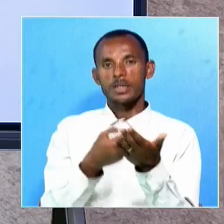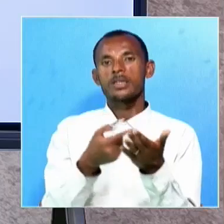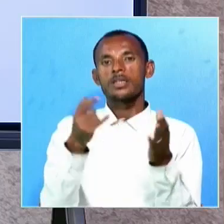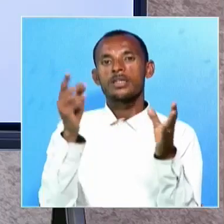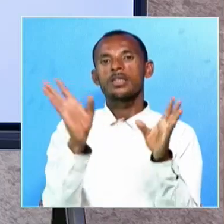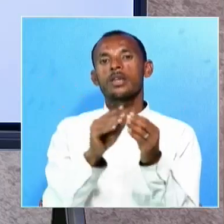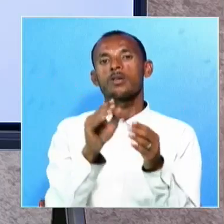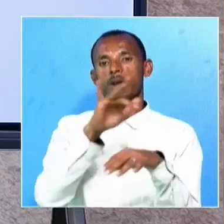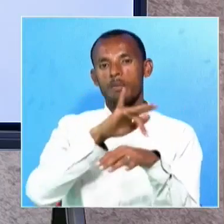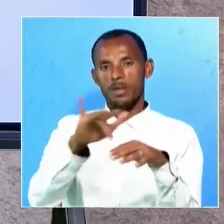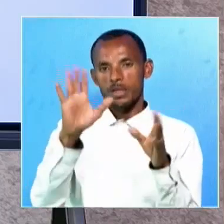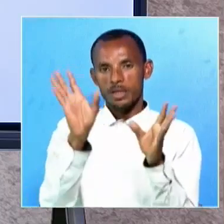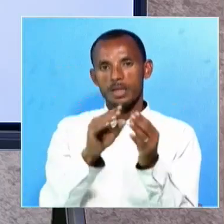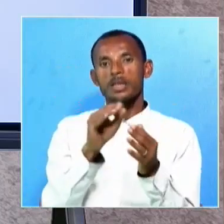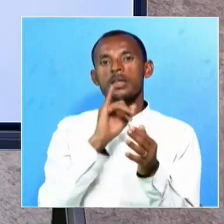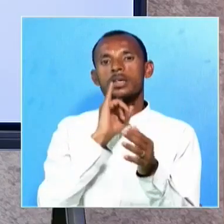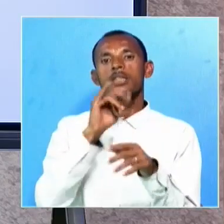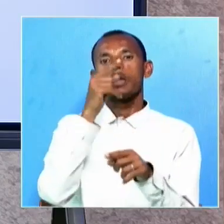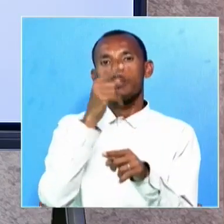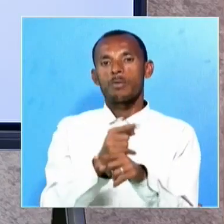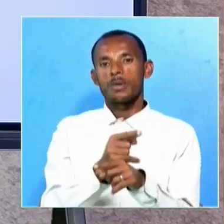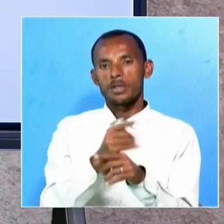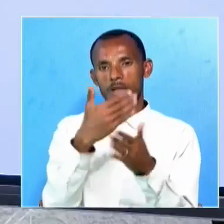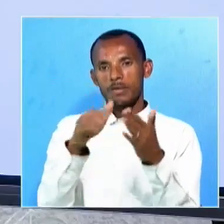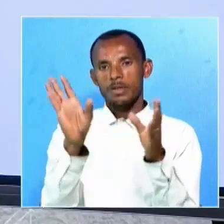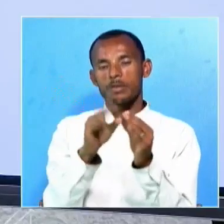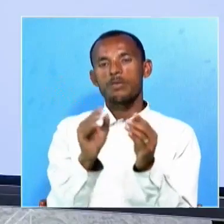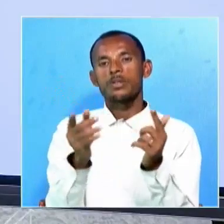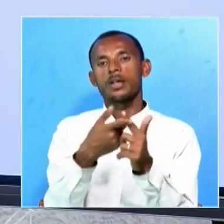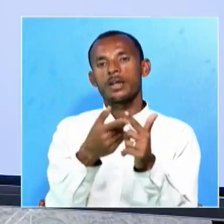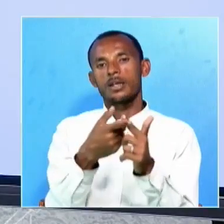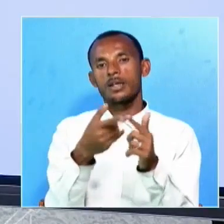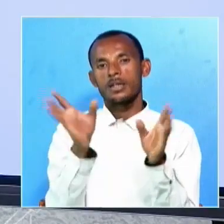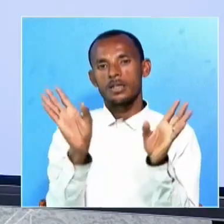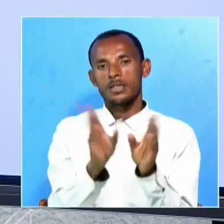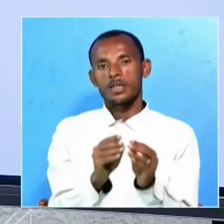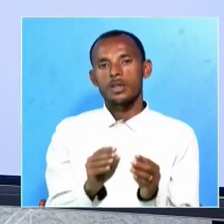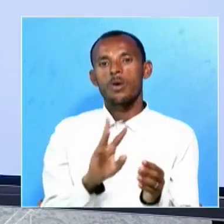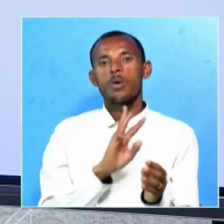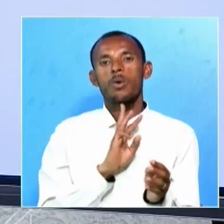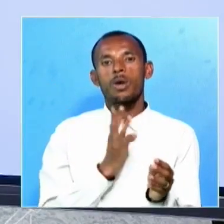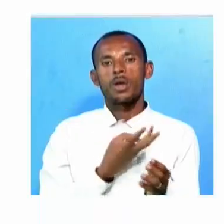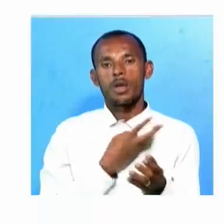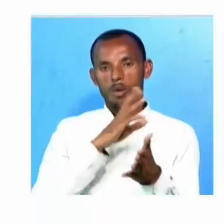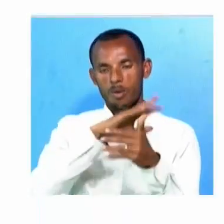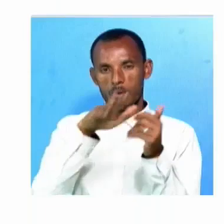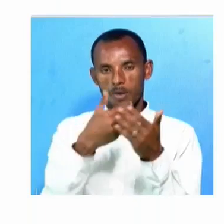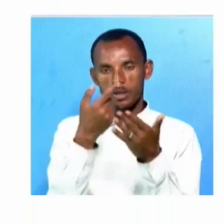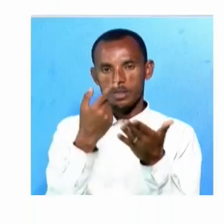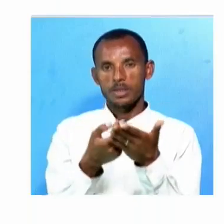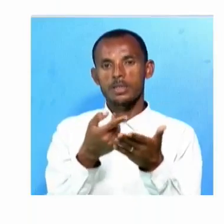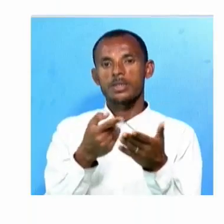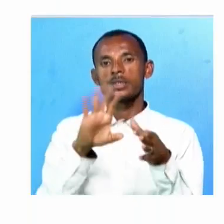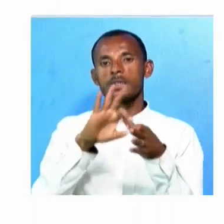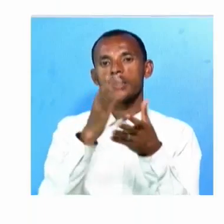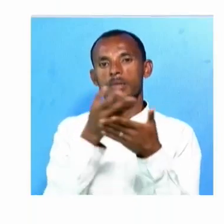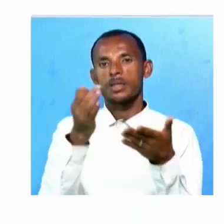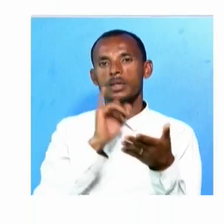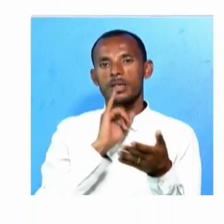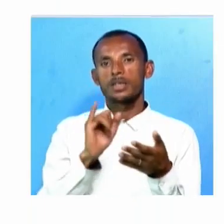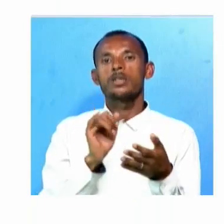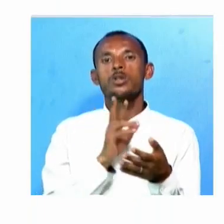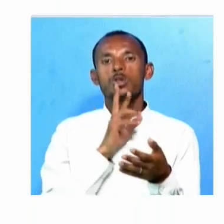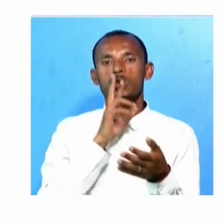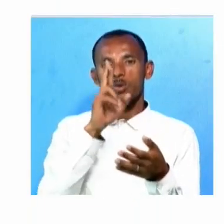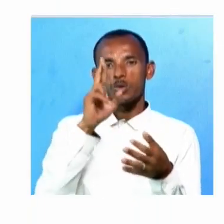is a proper subset of a second set. So we conclude that this statement it is true